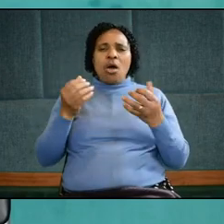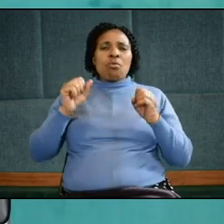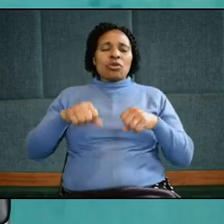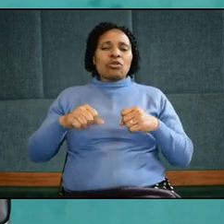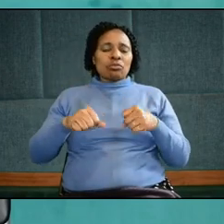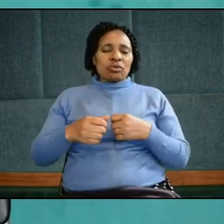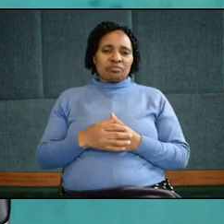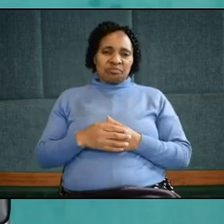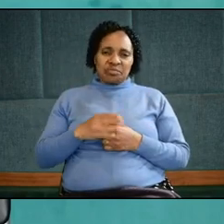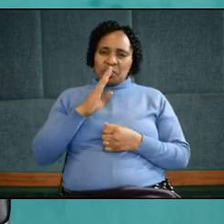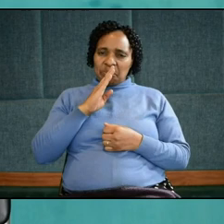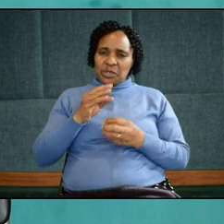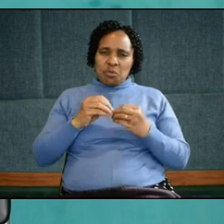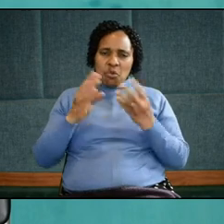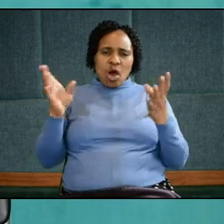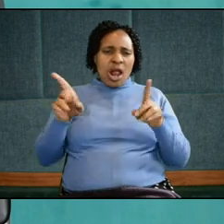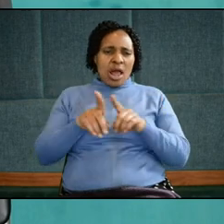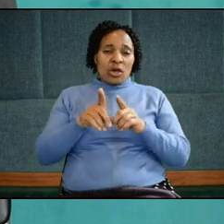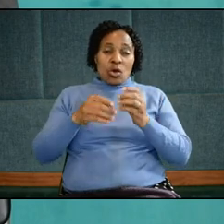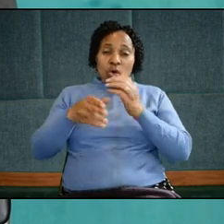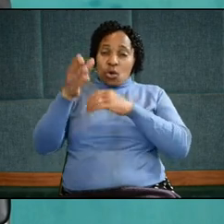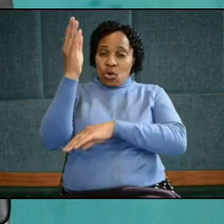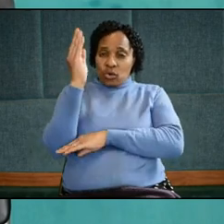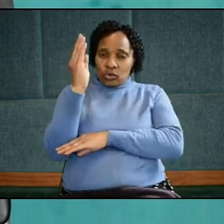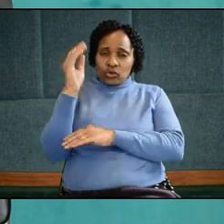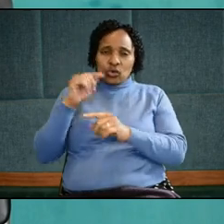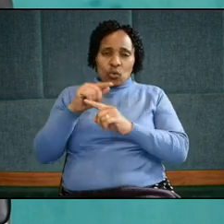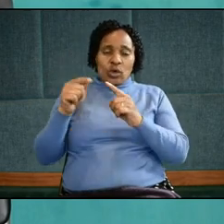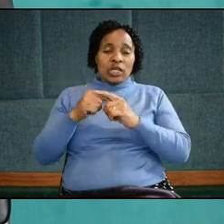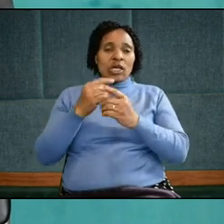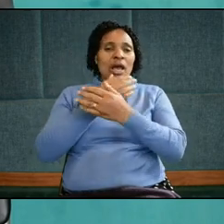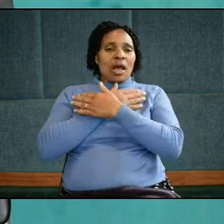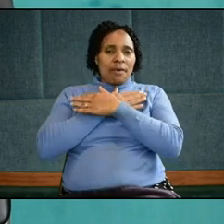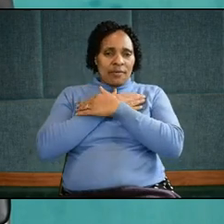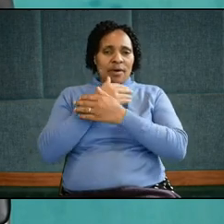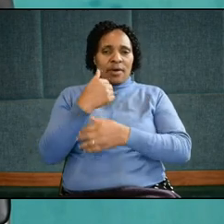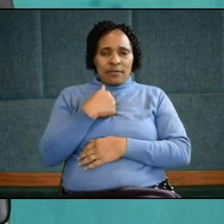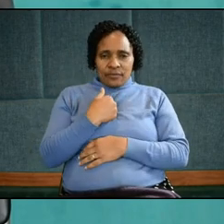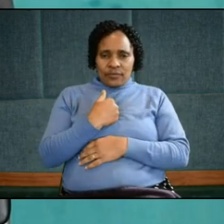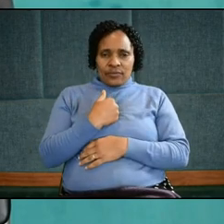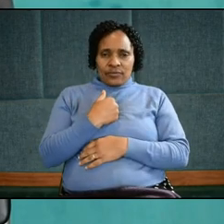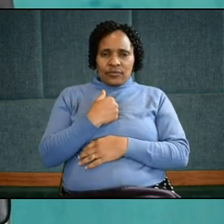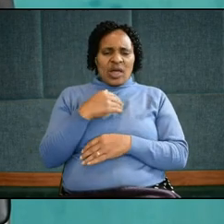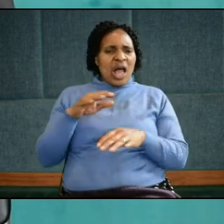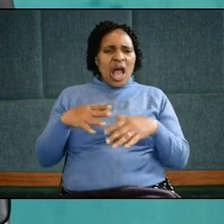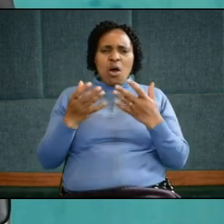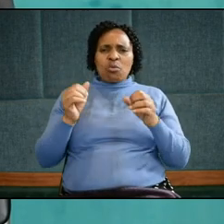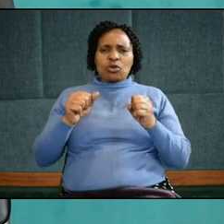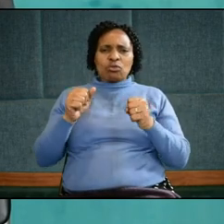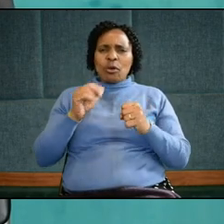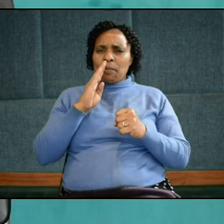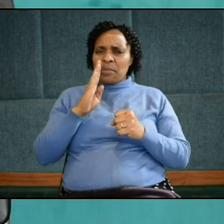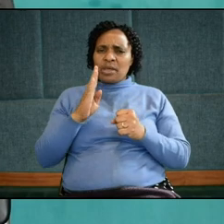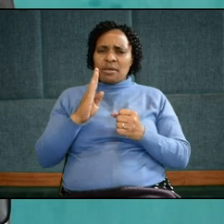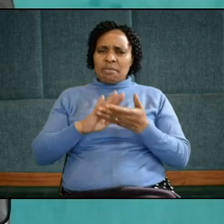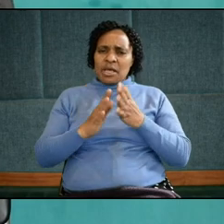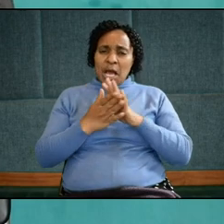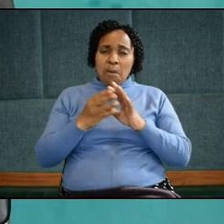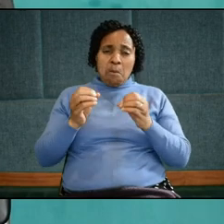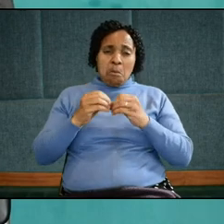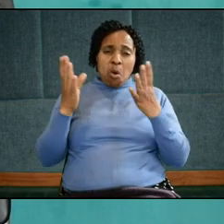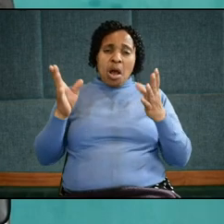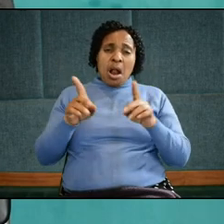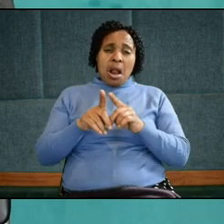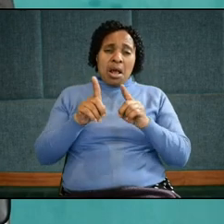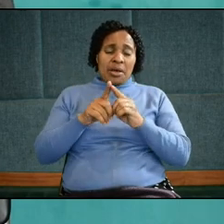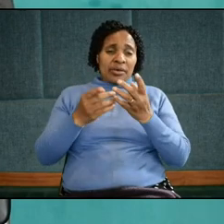be more like God when you're with your friends? How can you be more like God? And we know that the commandments of